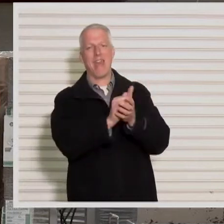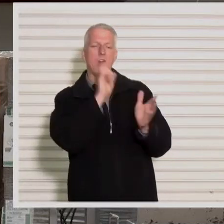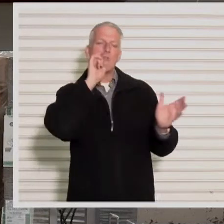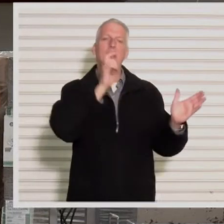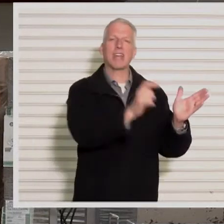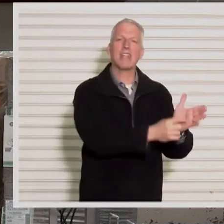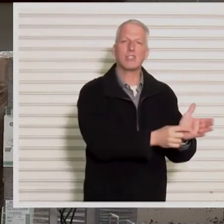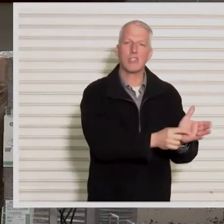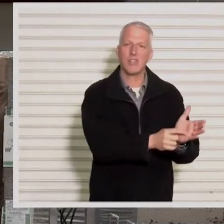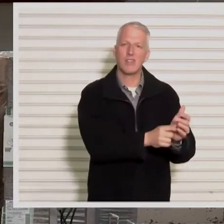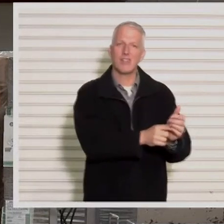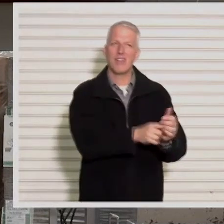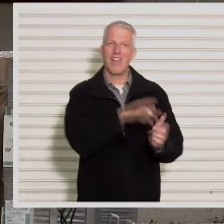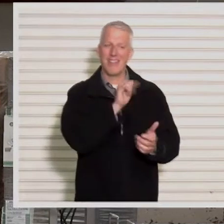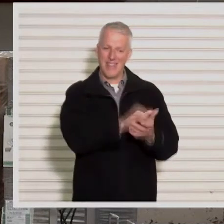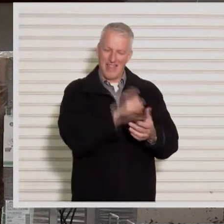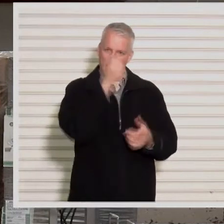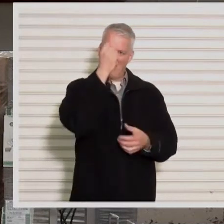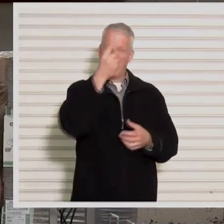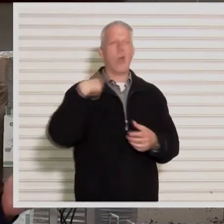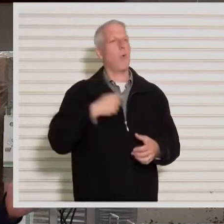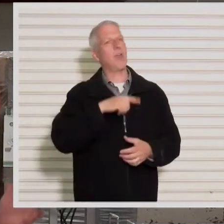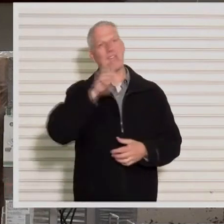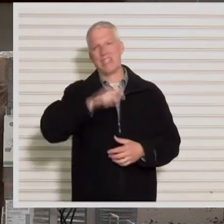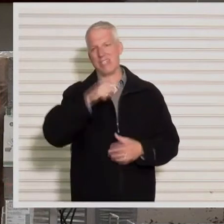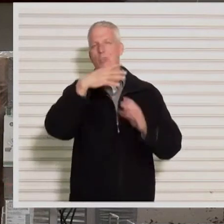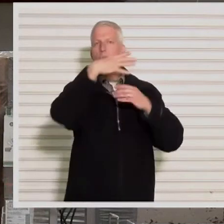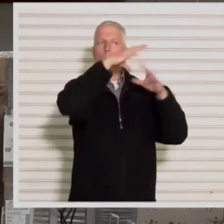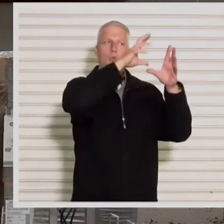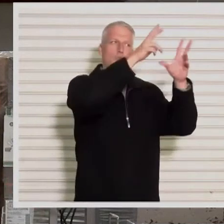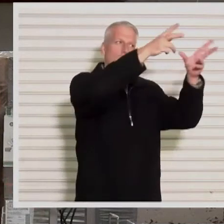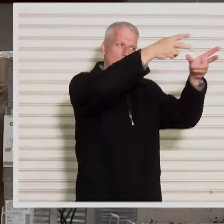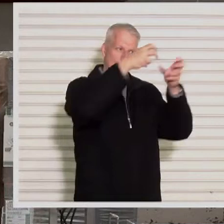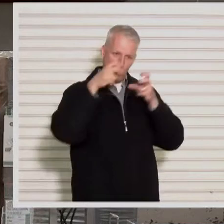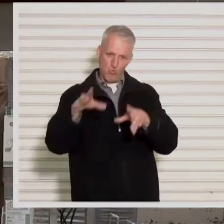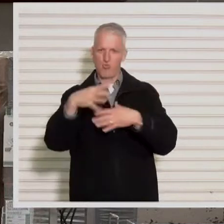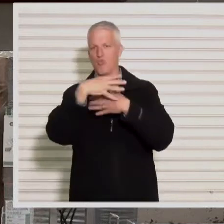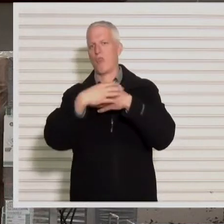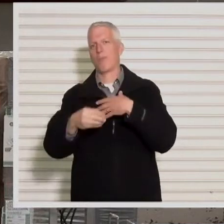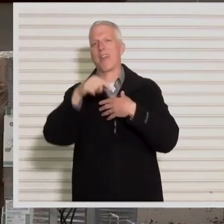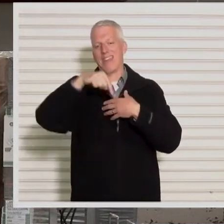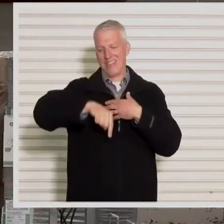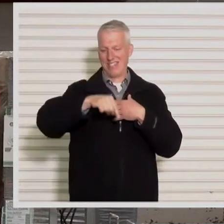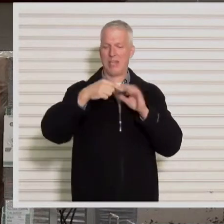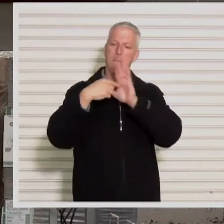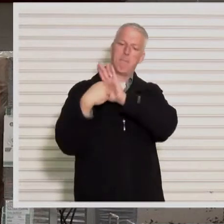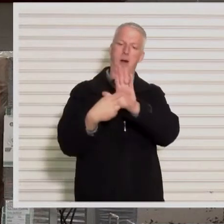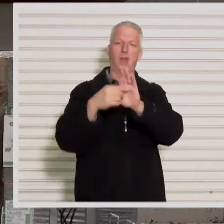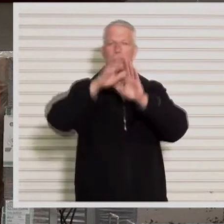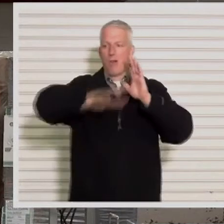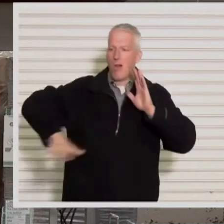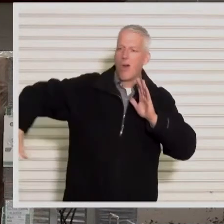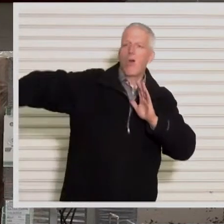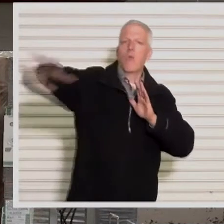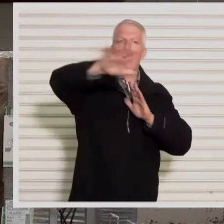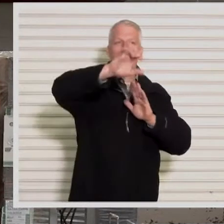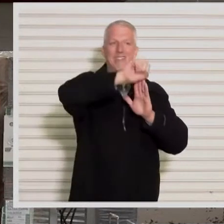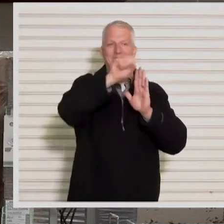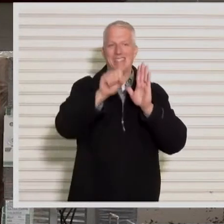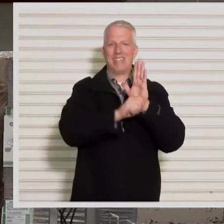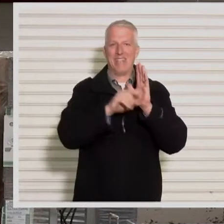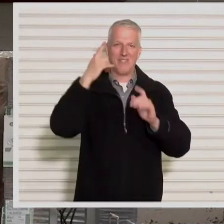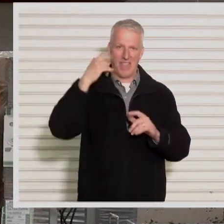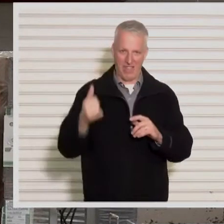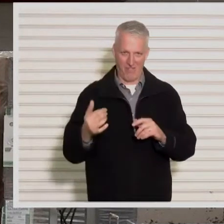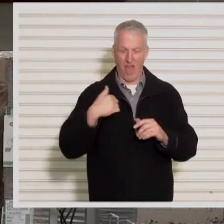recognition, and that understanding that we need to replicate this program all up and down the state of California. And here I will close